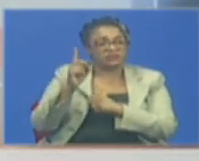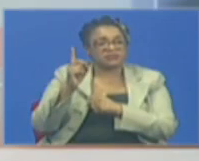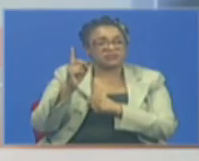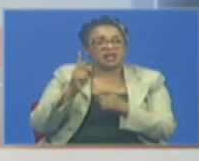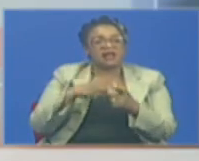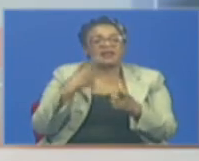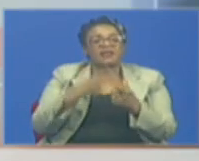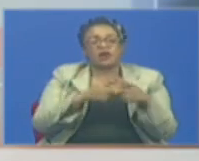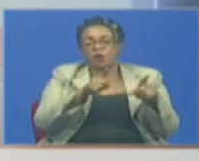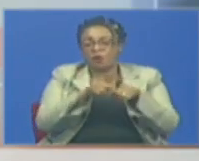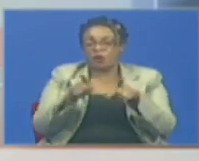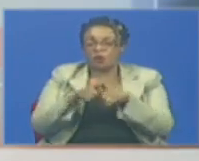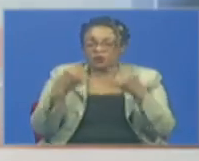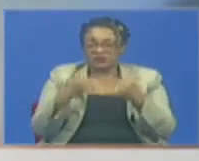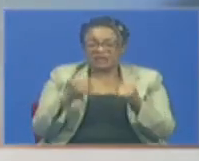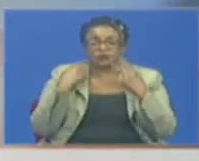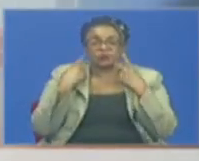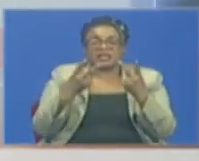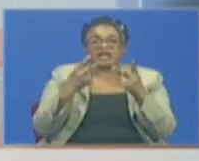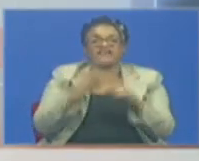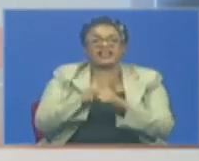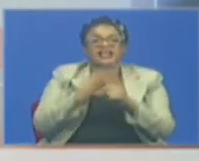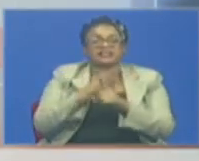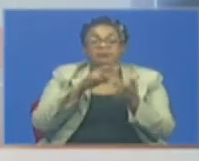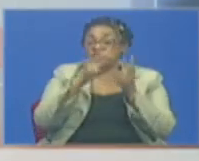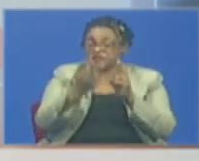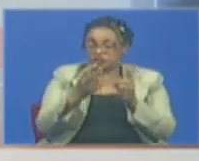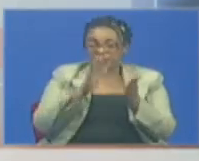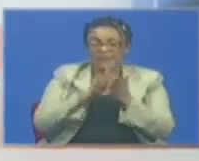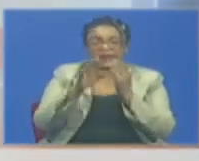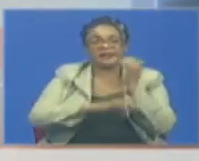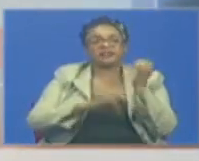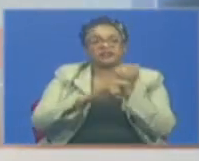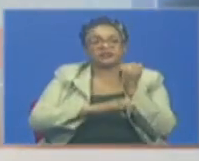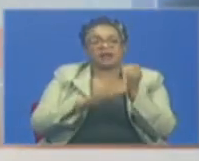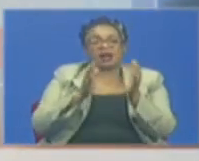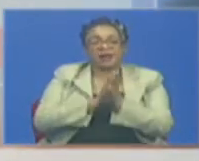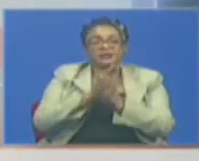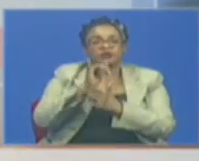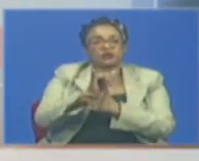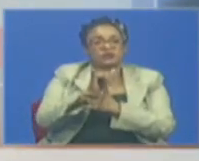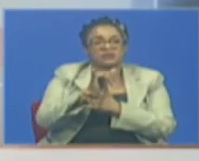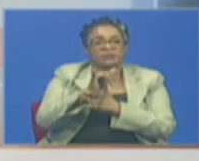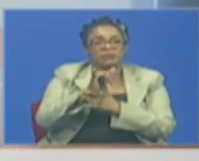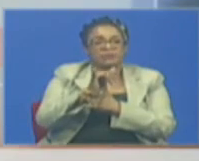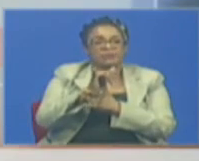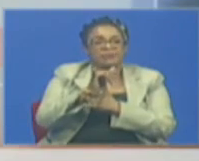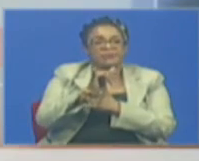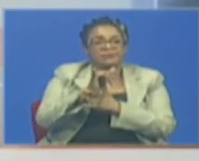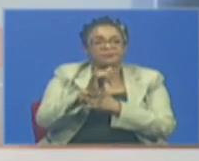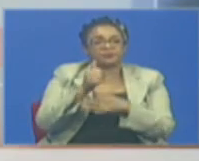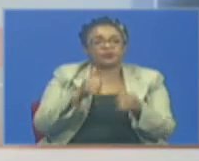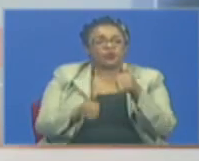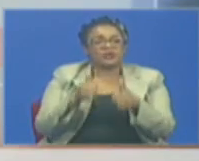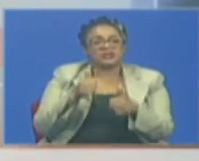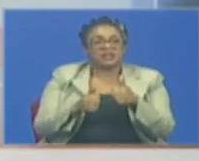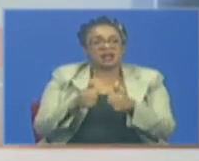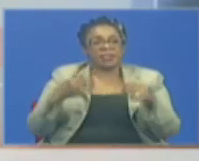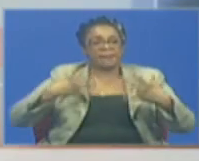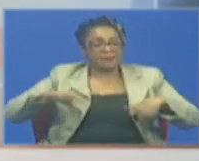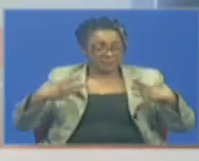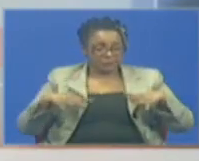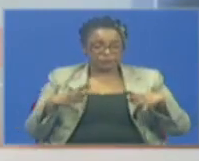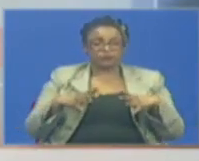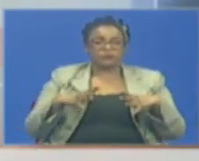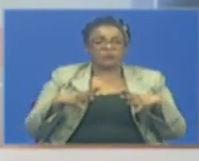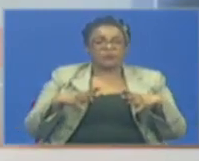we also looked at various projections in the country and projections, which the peak will be